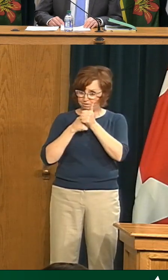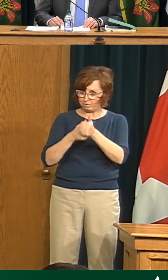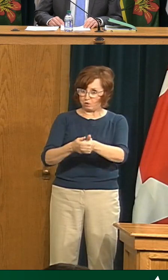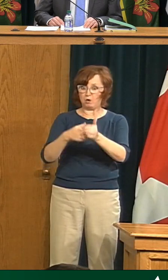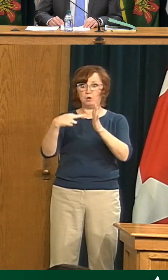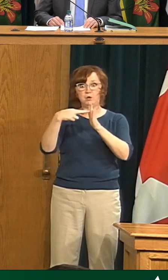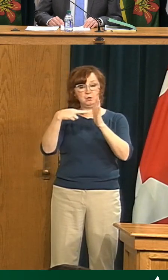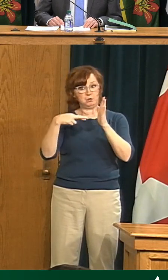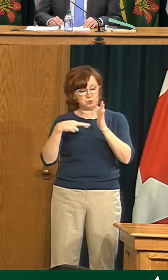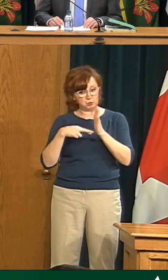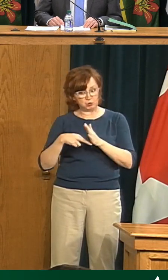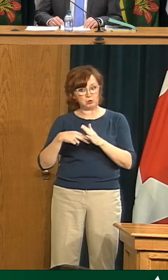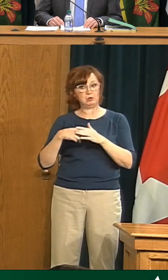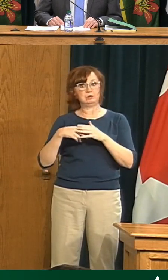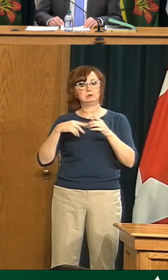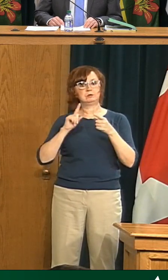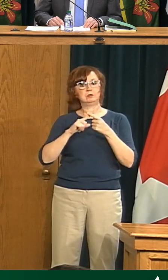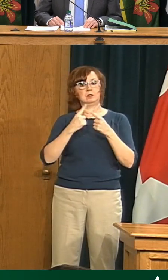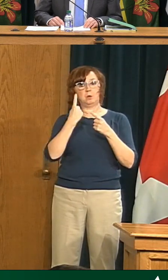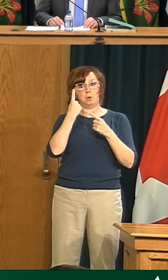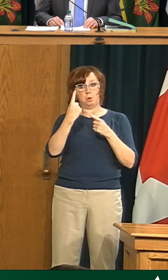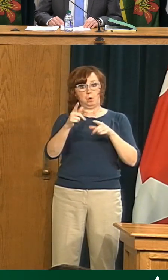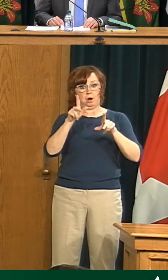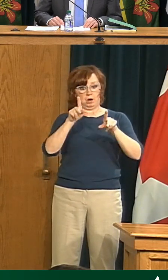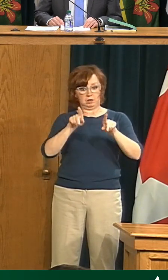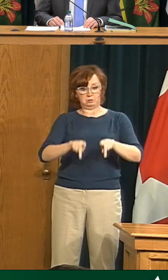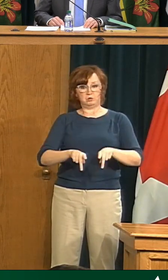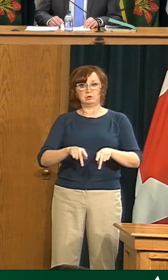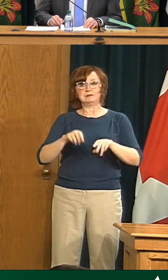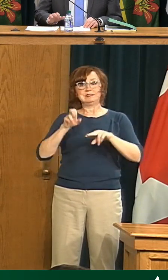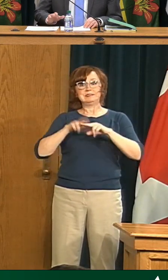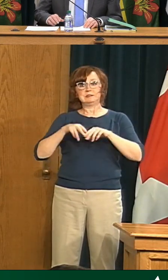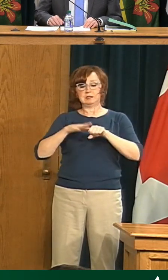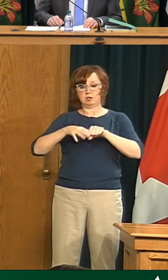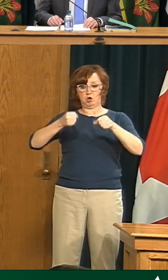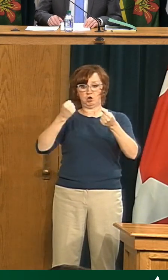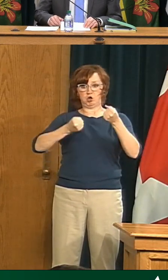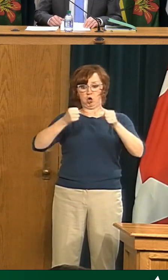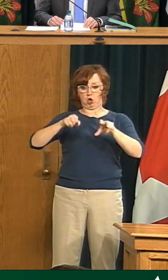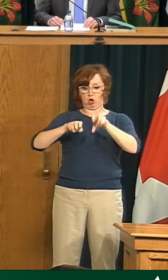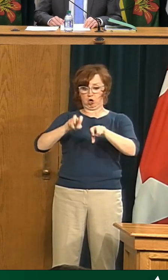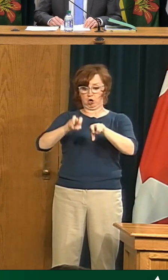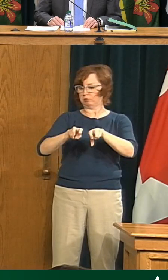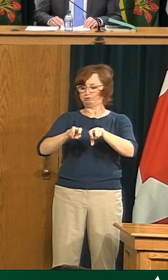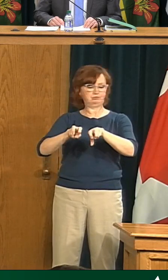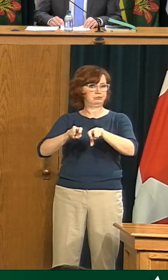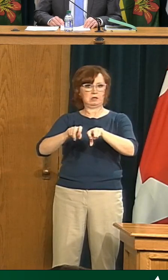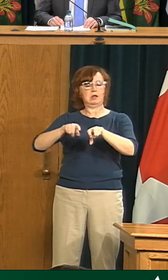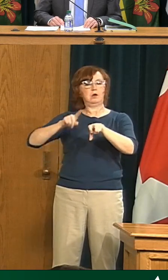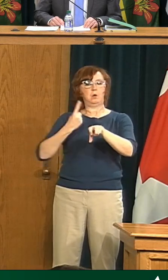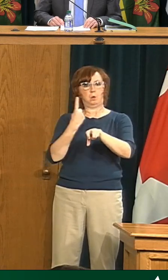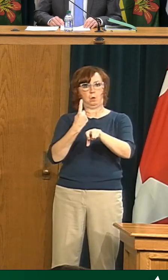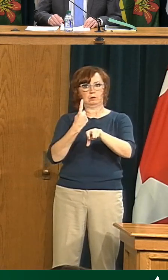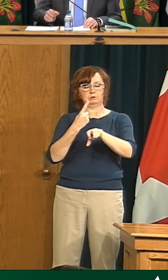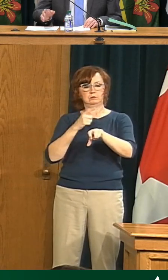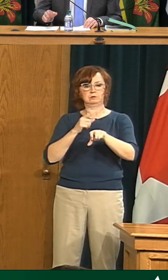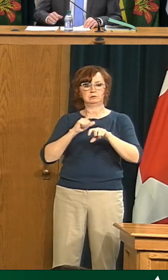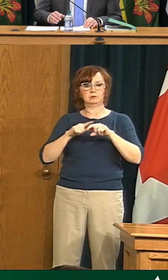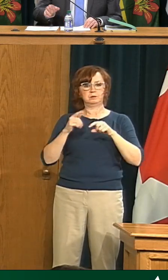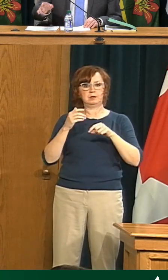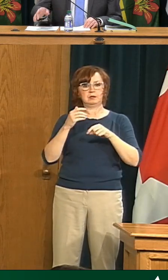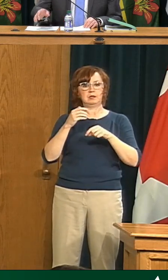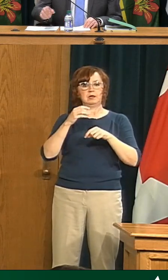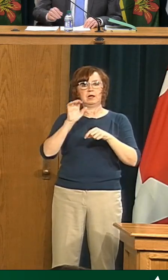physical distancing rules, such as one person on a golf cart and elevated cups in the hole so that you don't actually put your ball